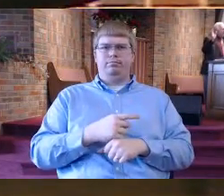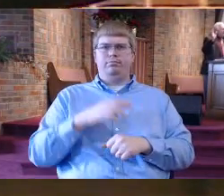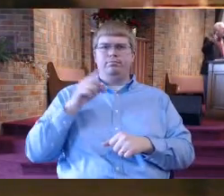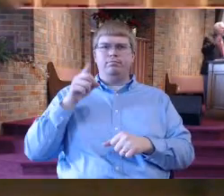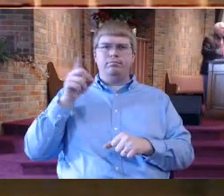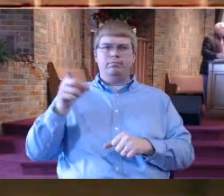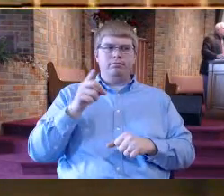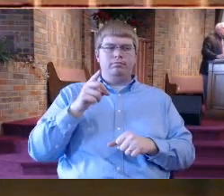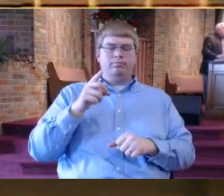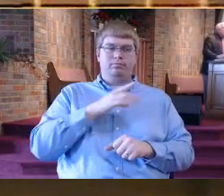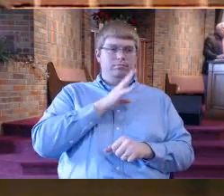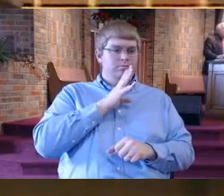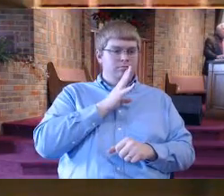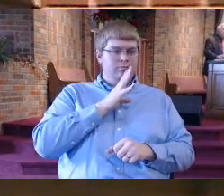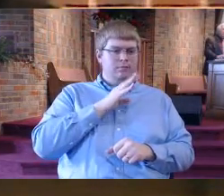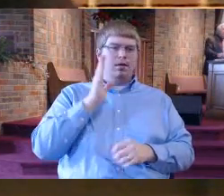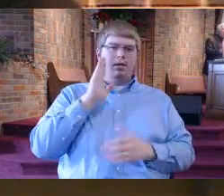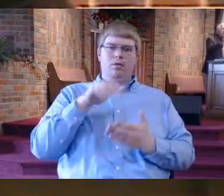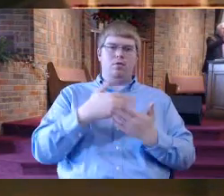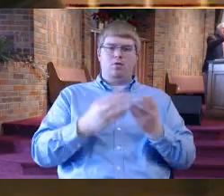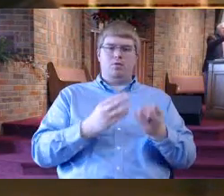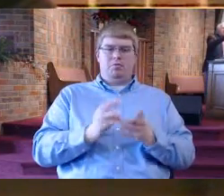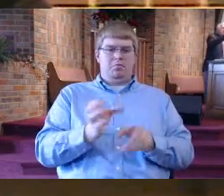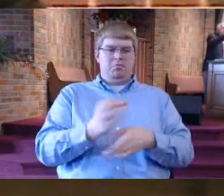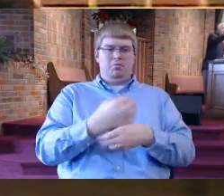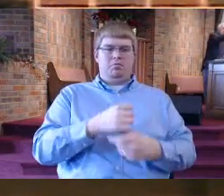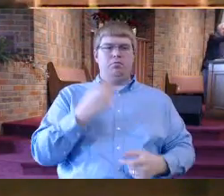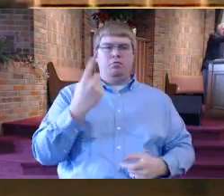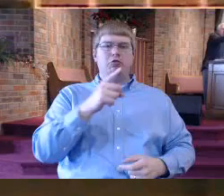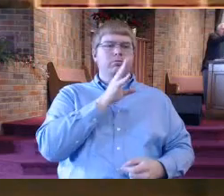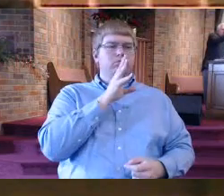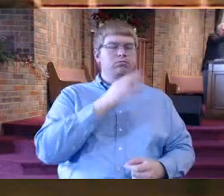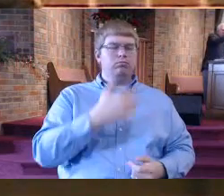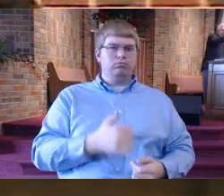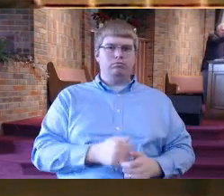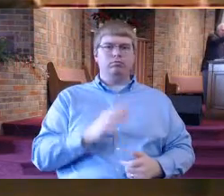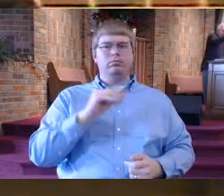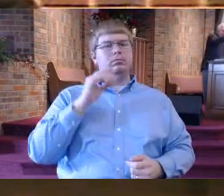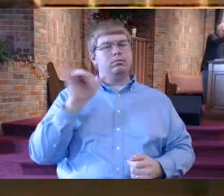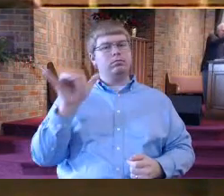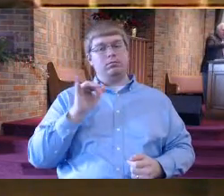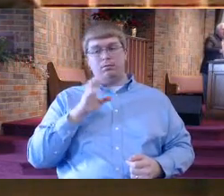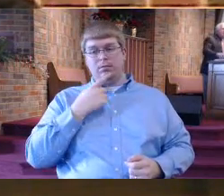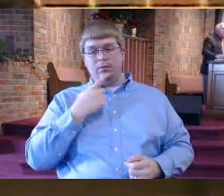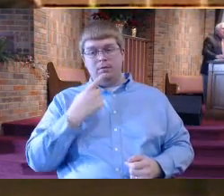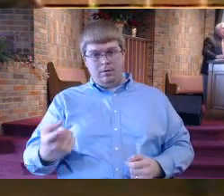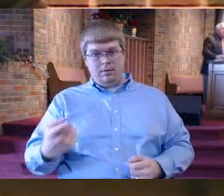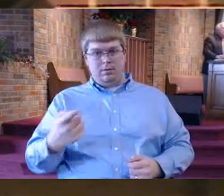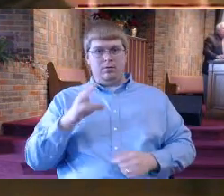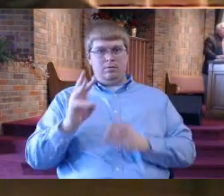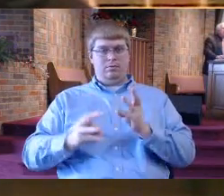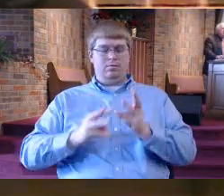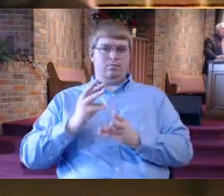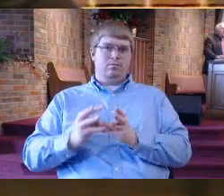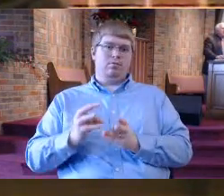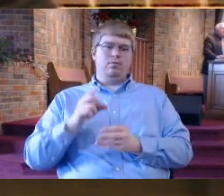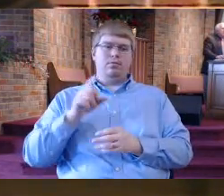world into existence, and not only spoke his will to the people in the world,